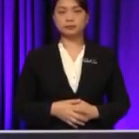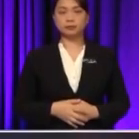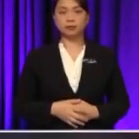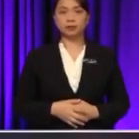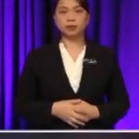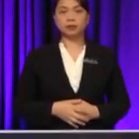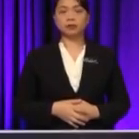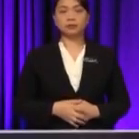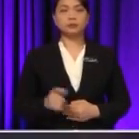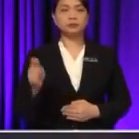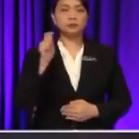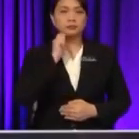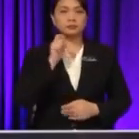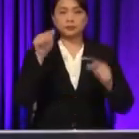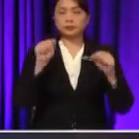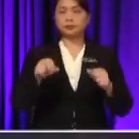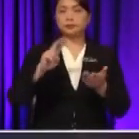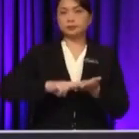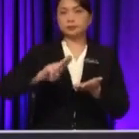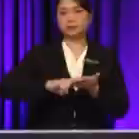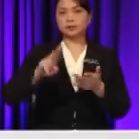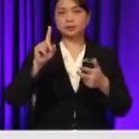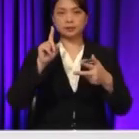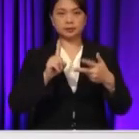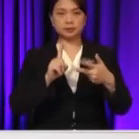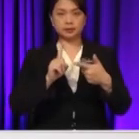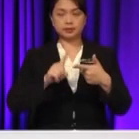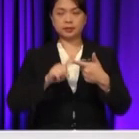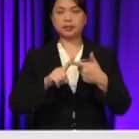the second paragraph? Mm-hmm.